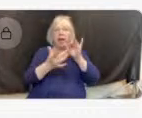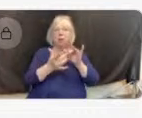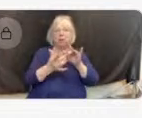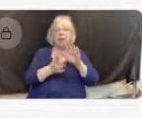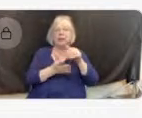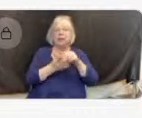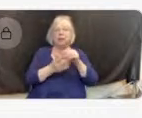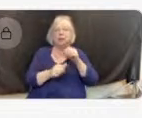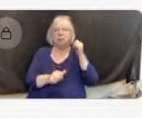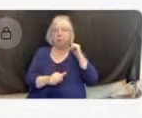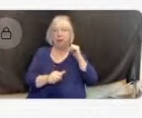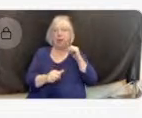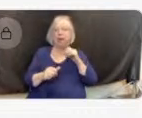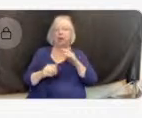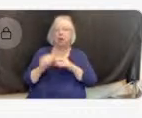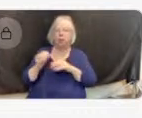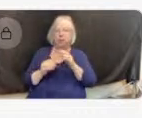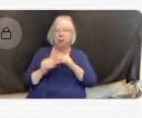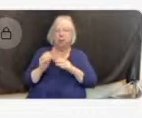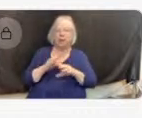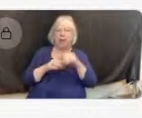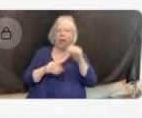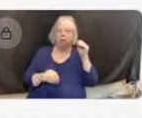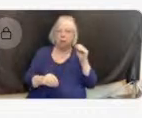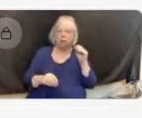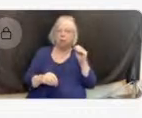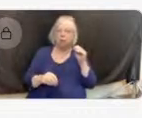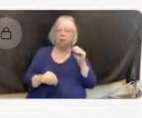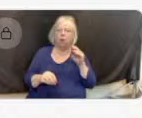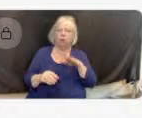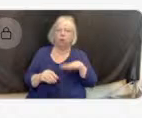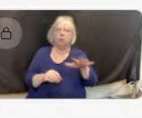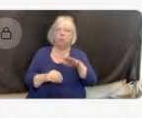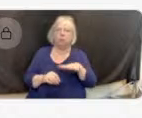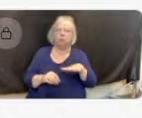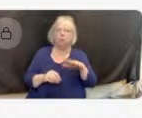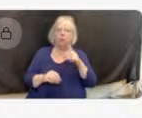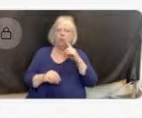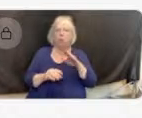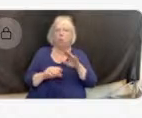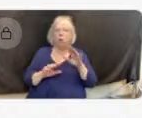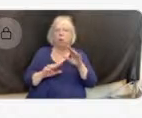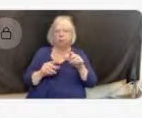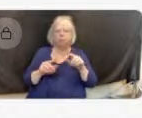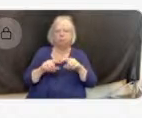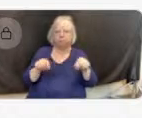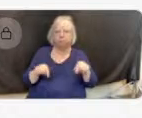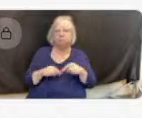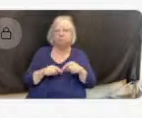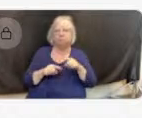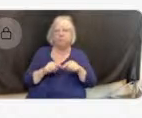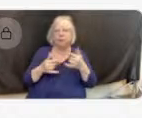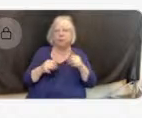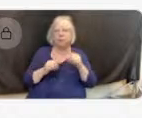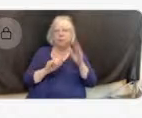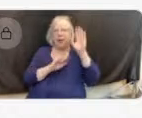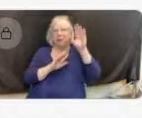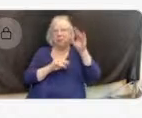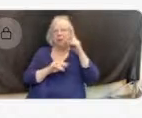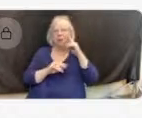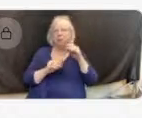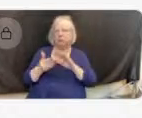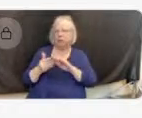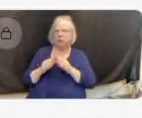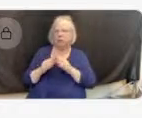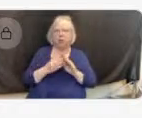back, we built the outdoor courtyards for basketball for the community.